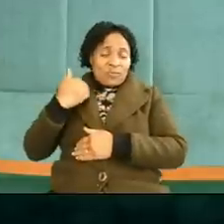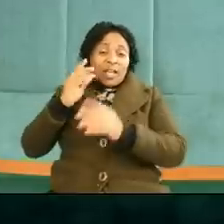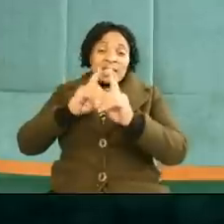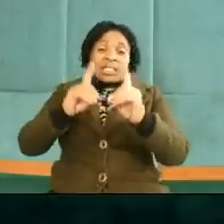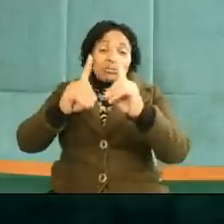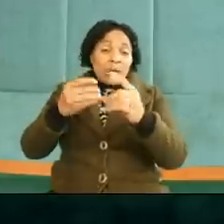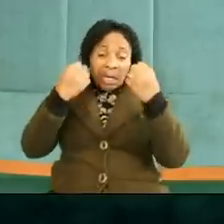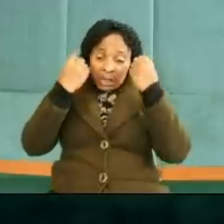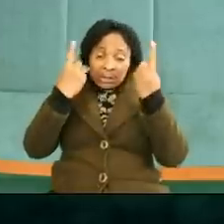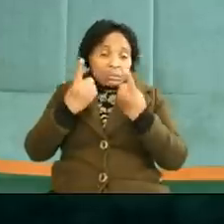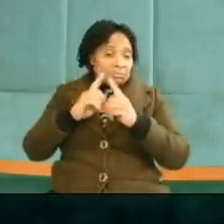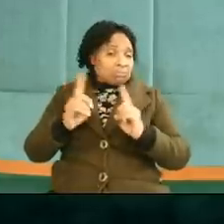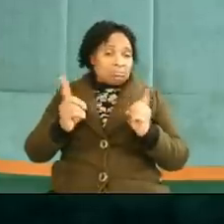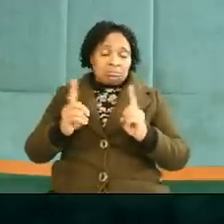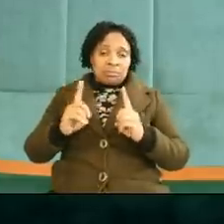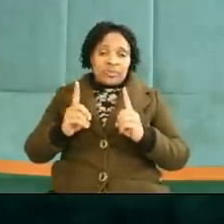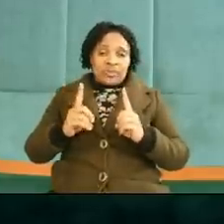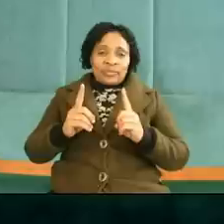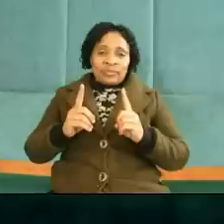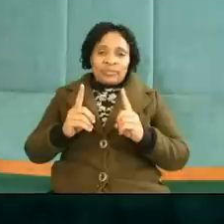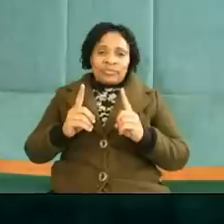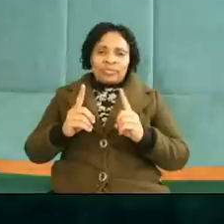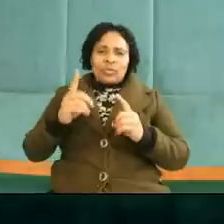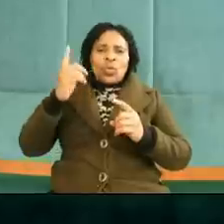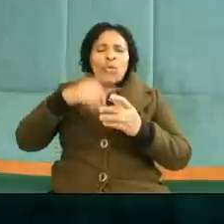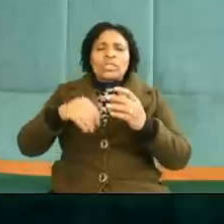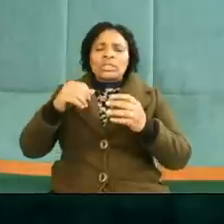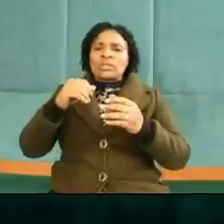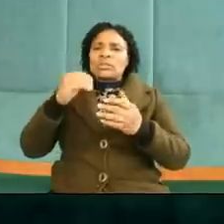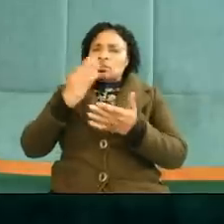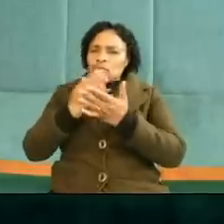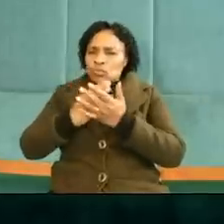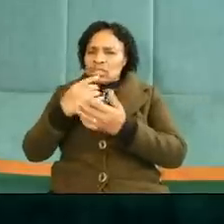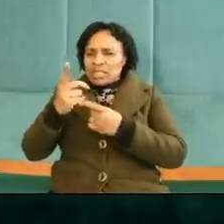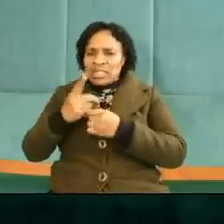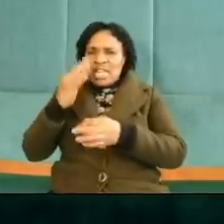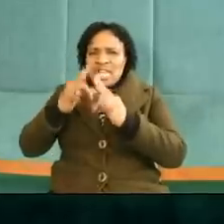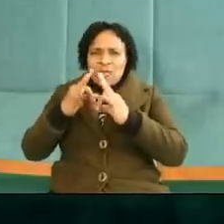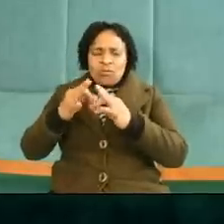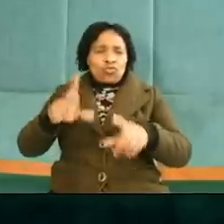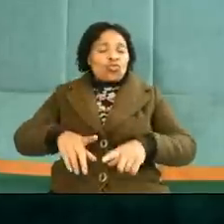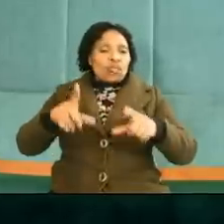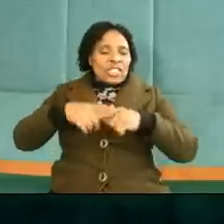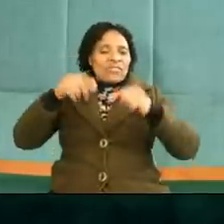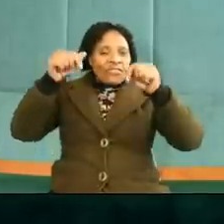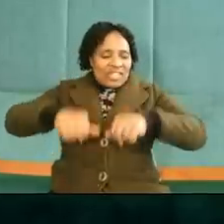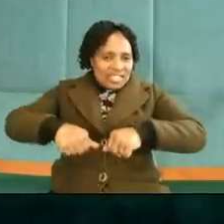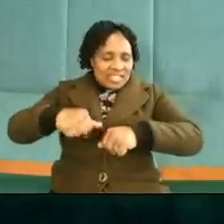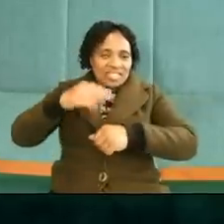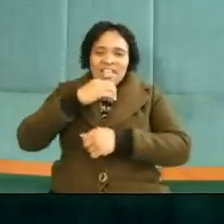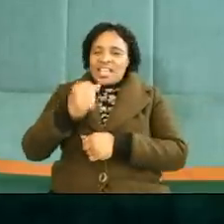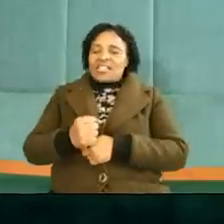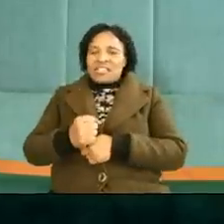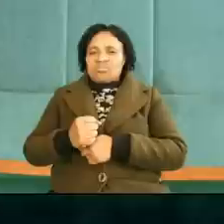disciples could not understand what he was saying. So what he's actually saying, if you happen to live in this age,